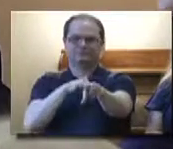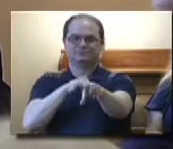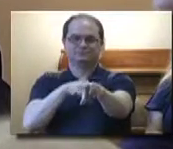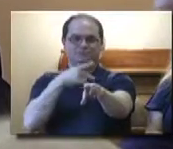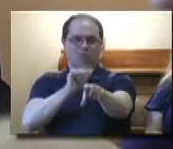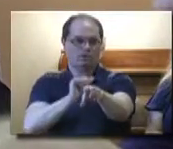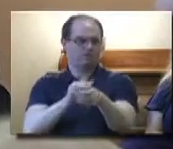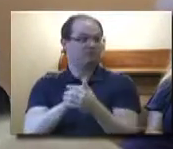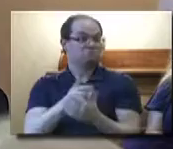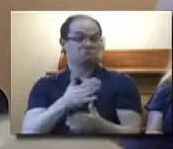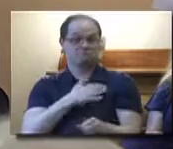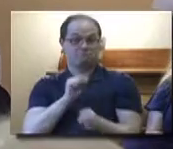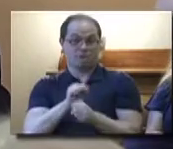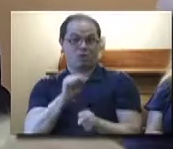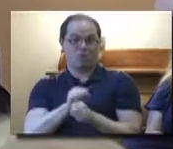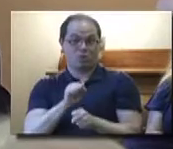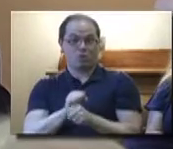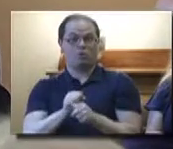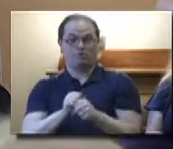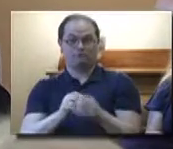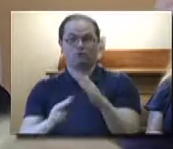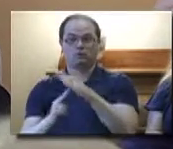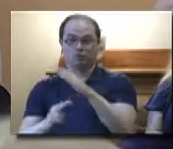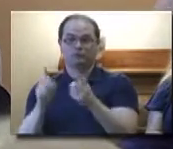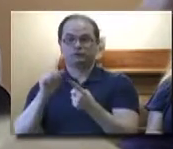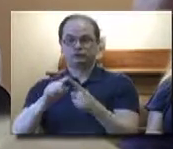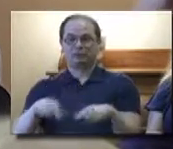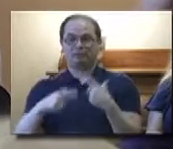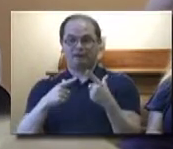That's where I do my work for Bridges to Life.